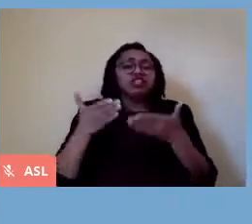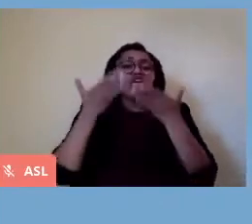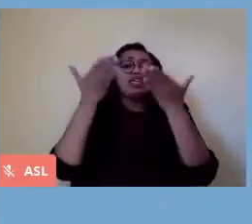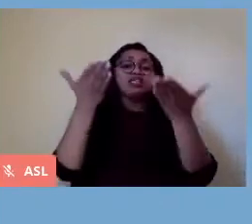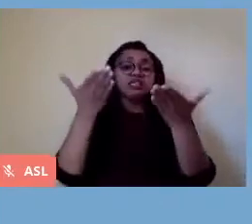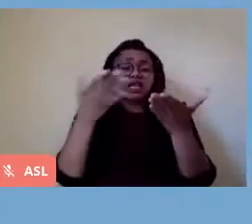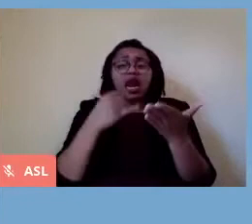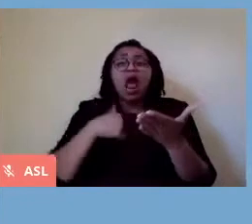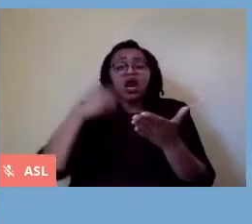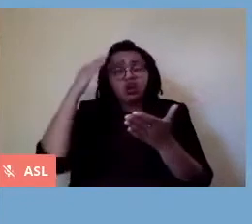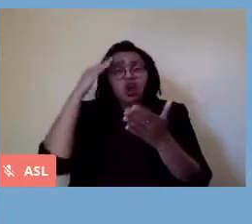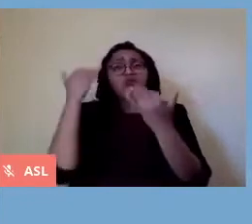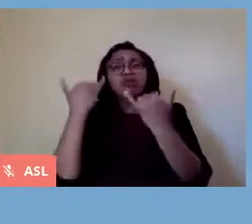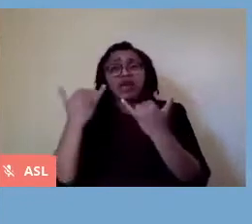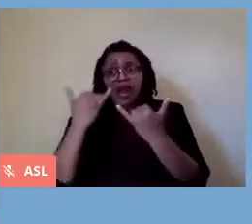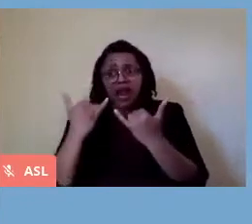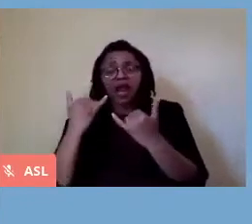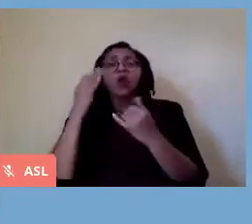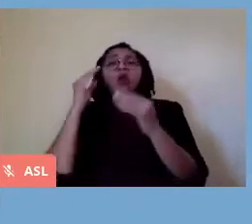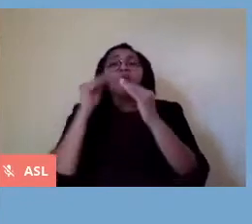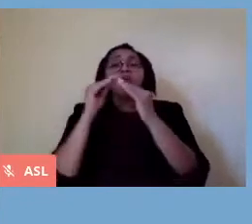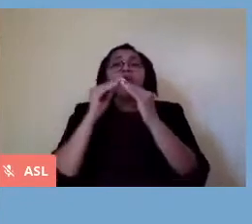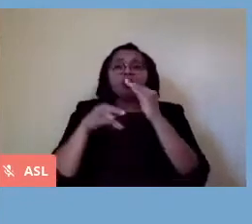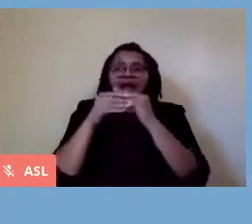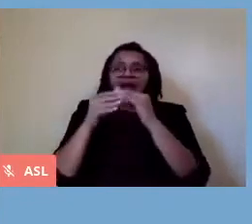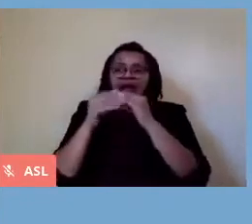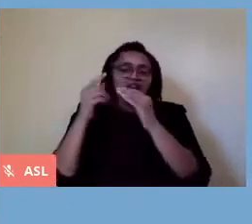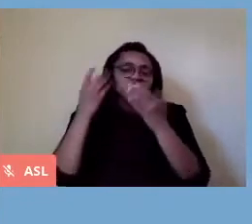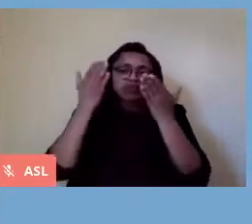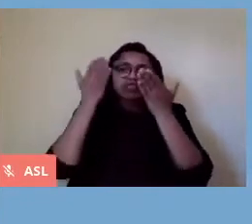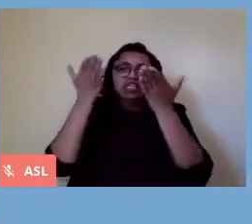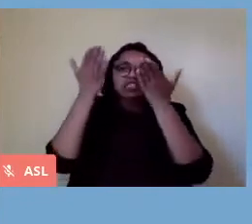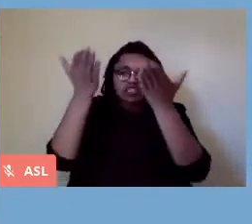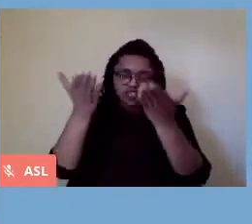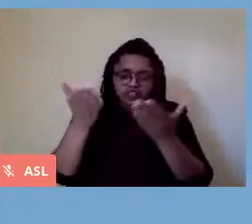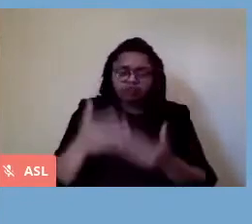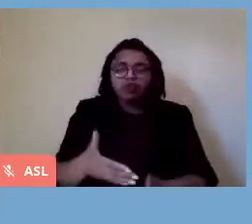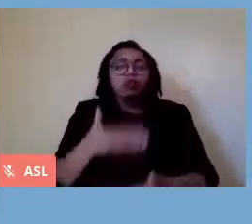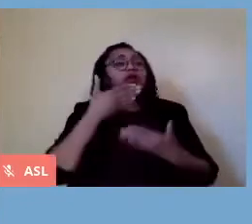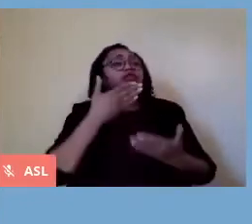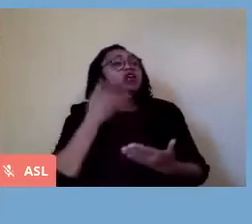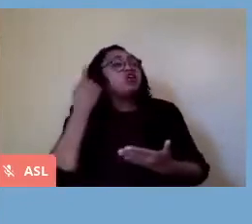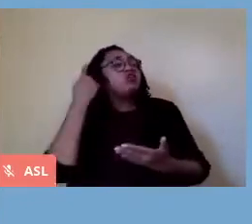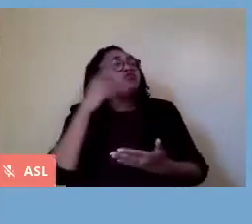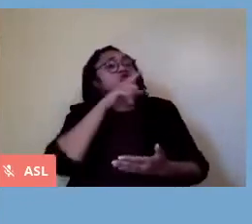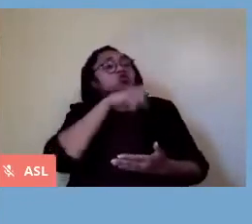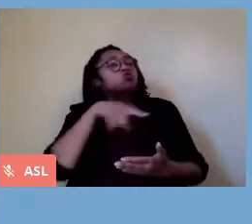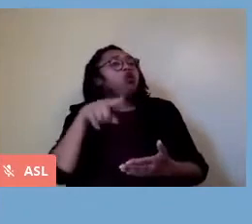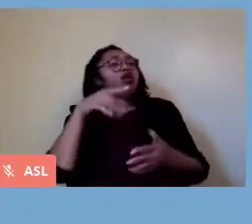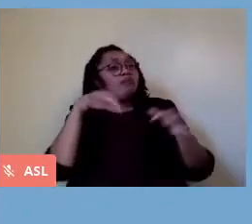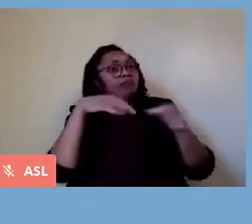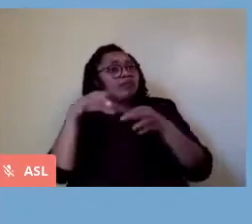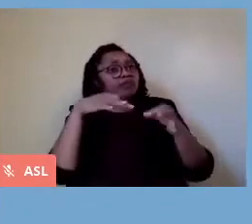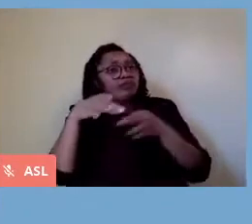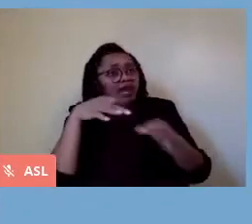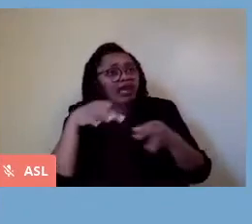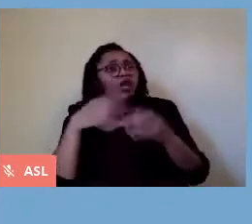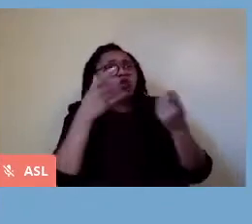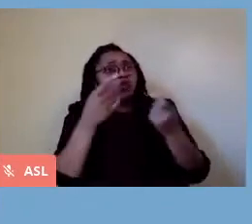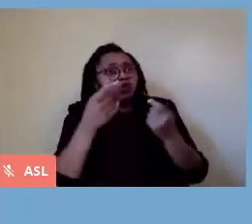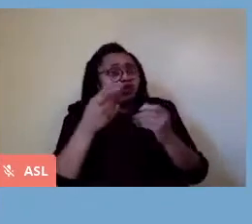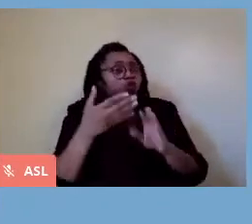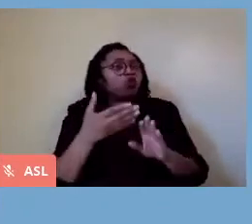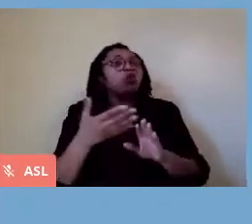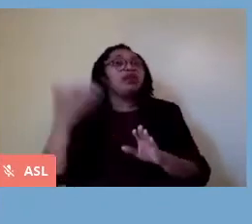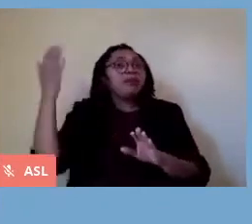in. The administration is taking that all to heart. Thank you to those of you who've been briefing our cabinet members in past days and weeks. And we